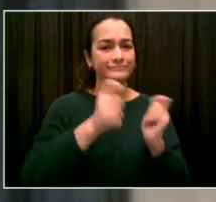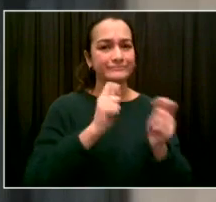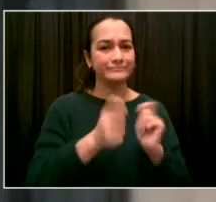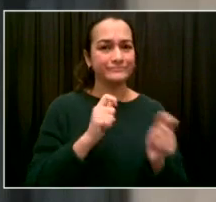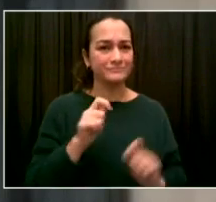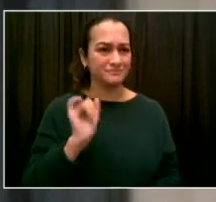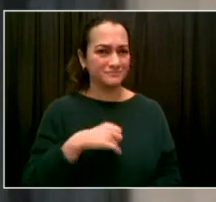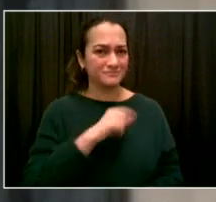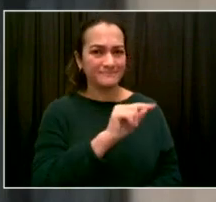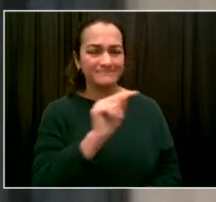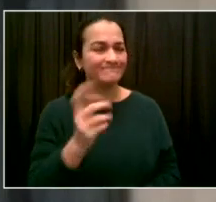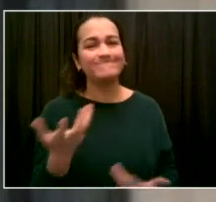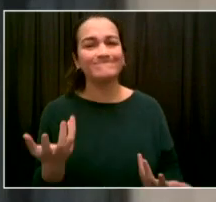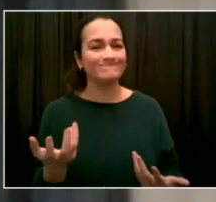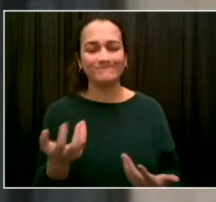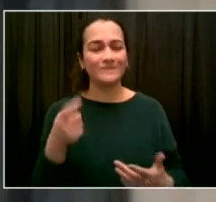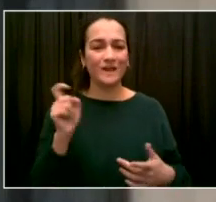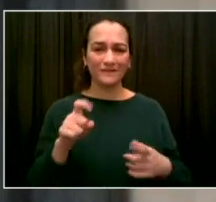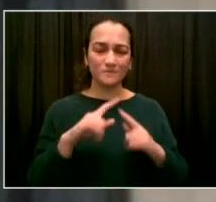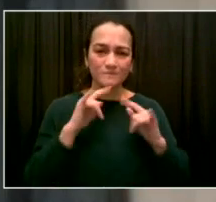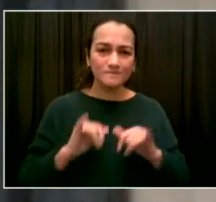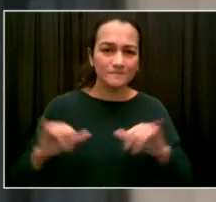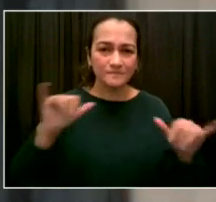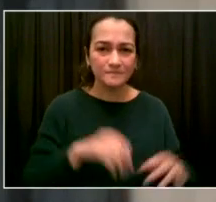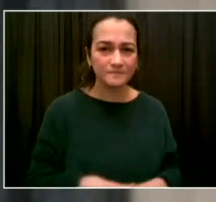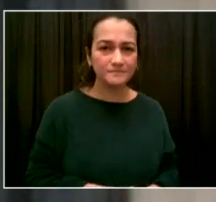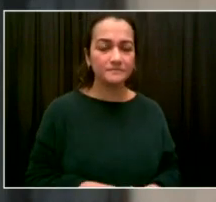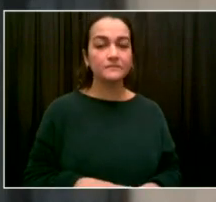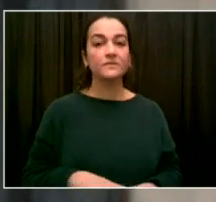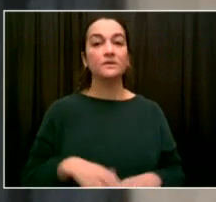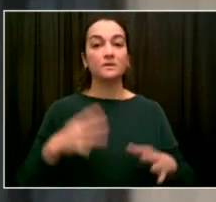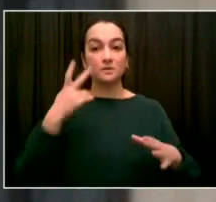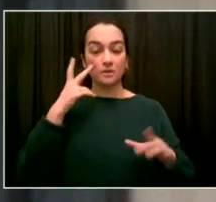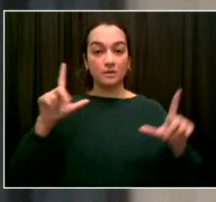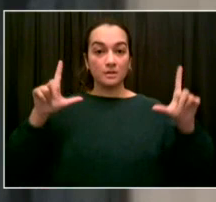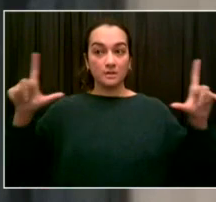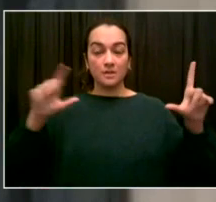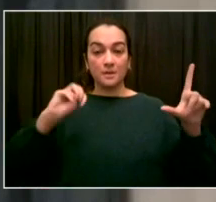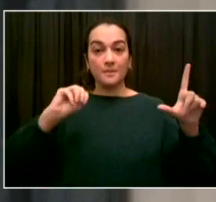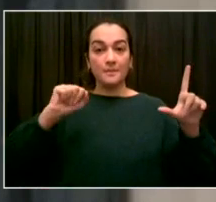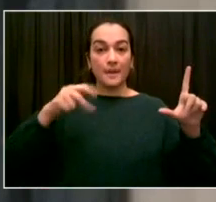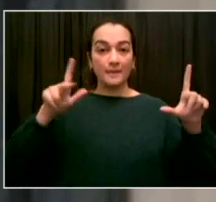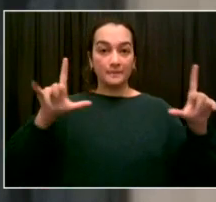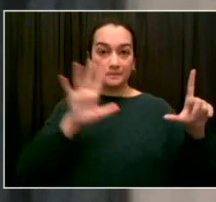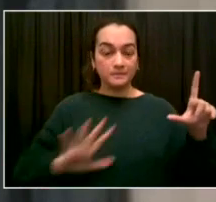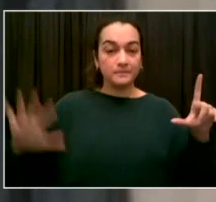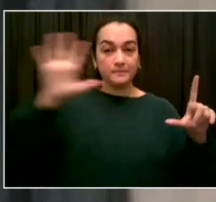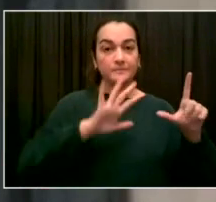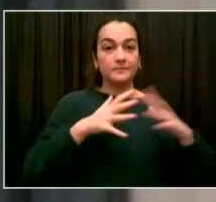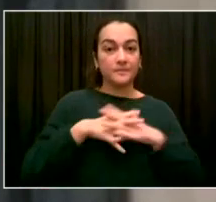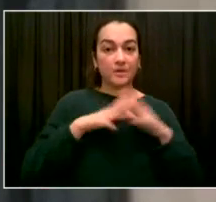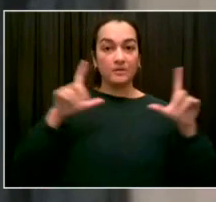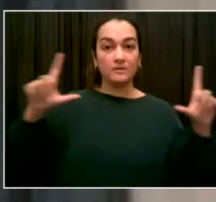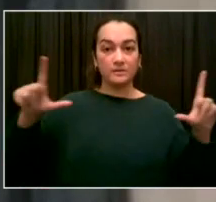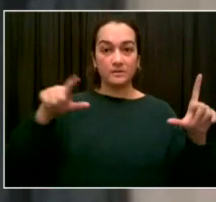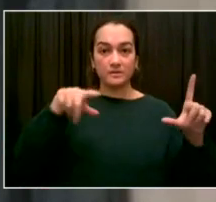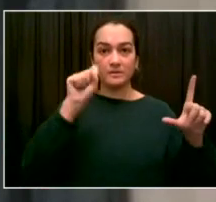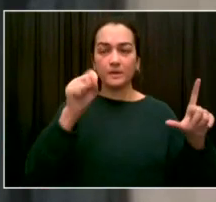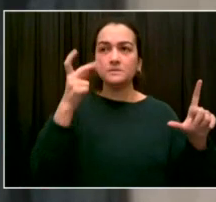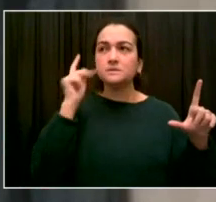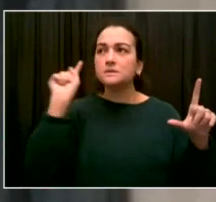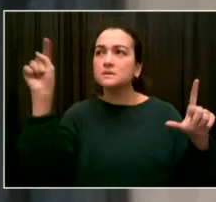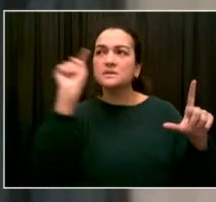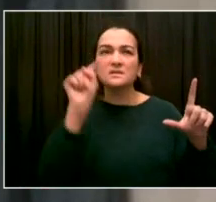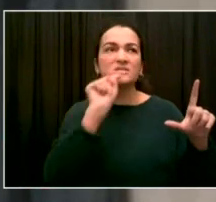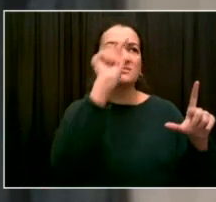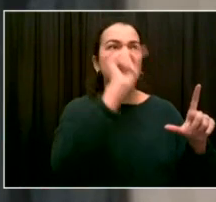That may mean we may have to change the rules because we won't get any support from the other side, but we're doing it. So we had a great discussion last night,